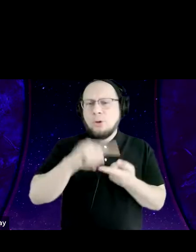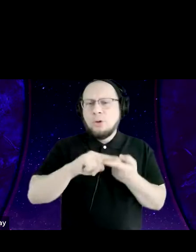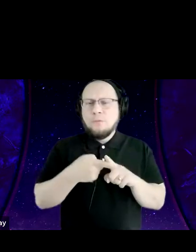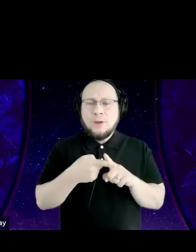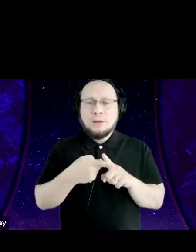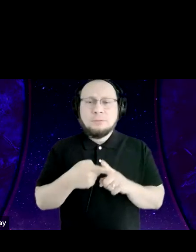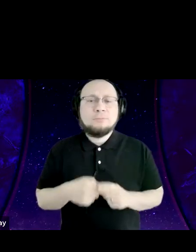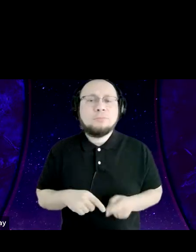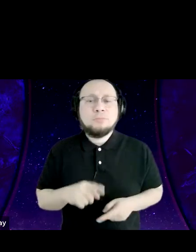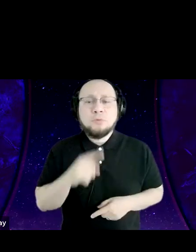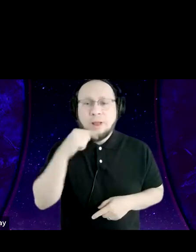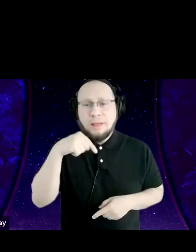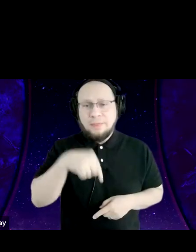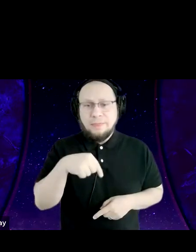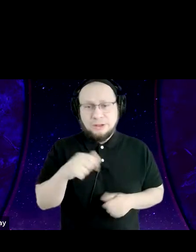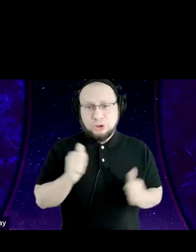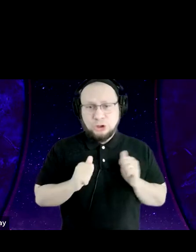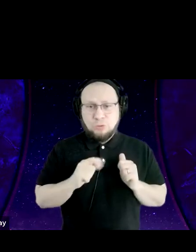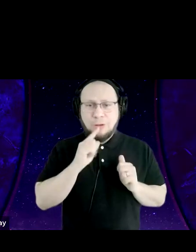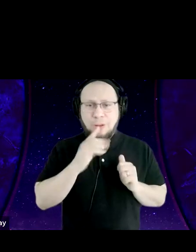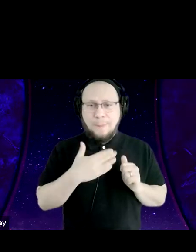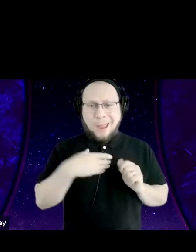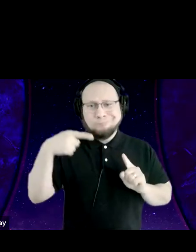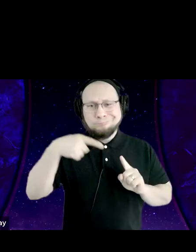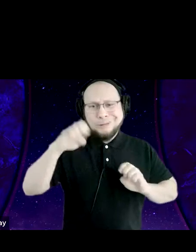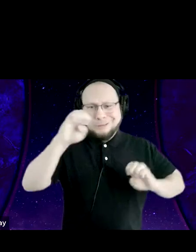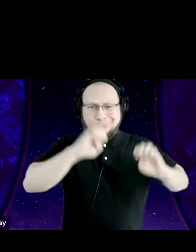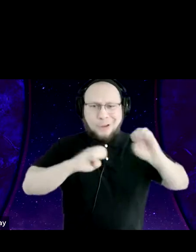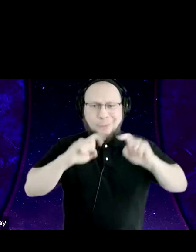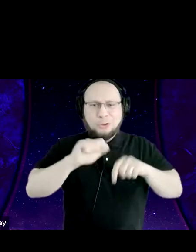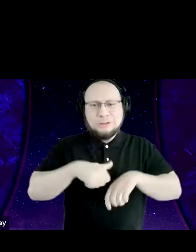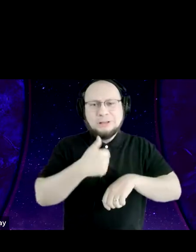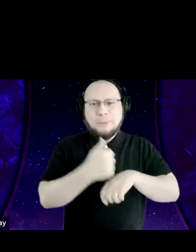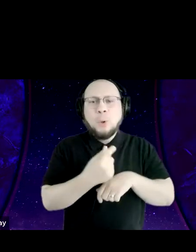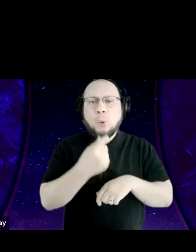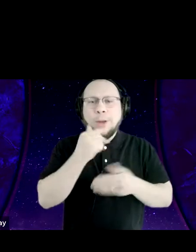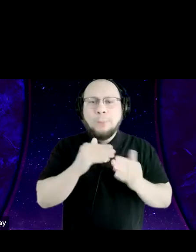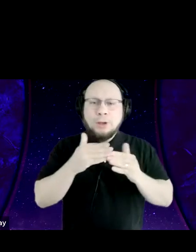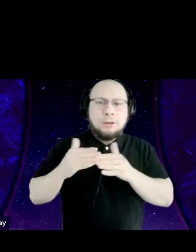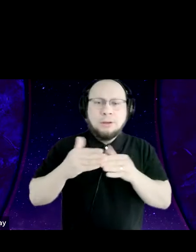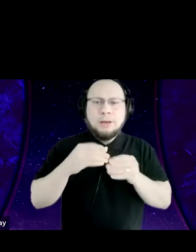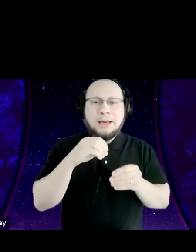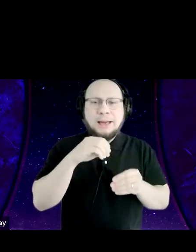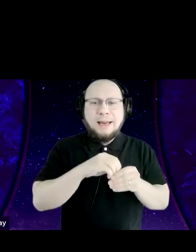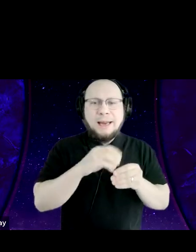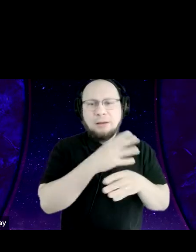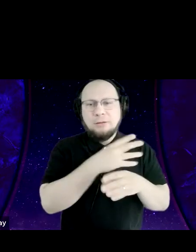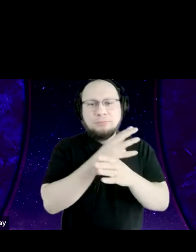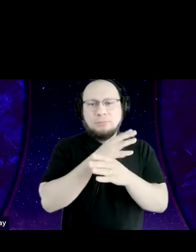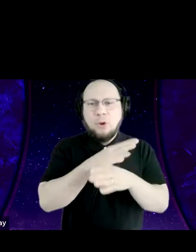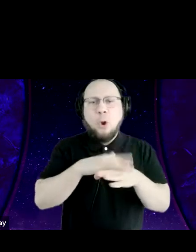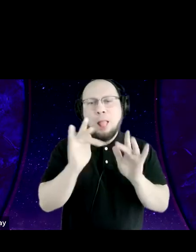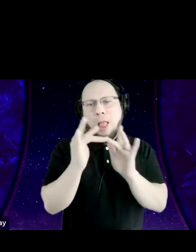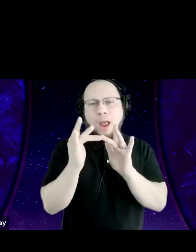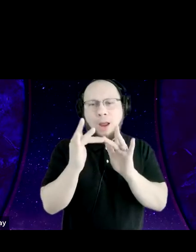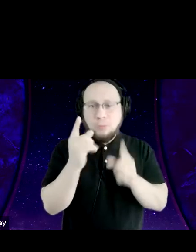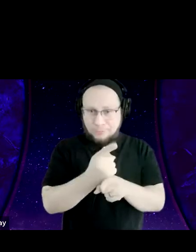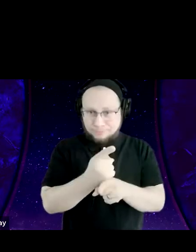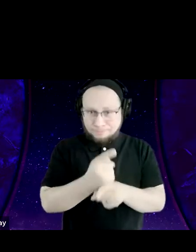Tarot is my little experiment at creating queer community in this virtual space.